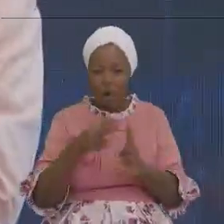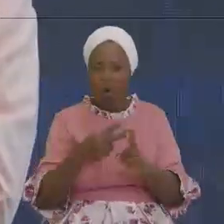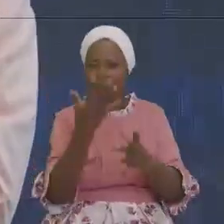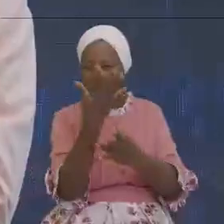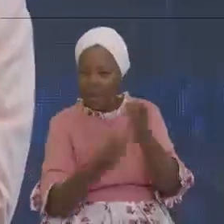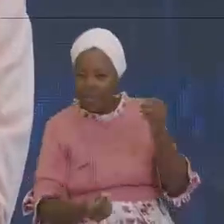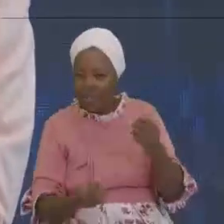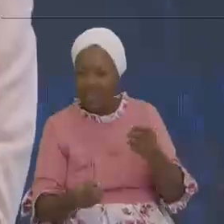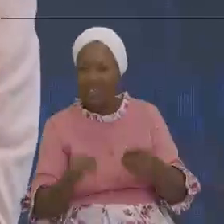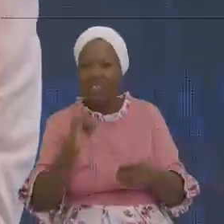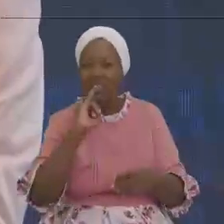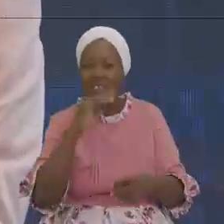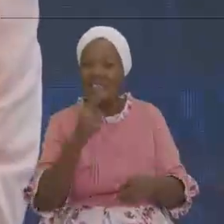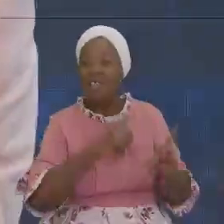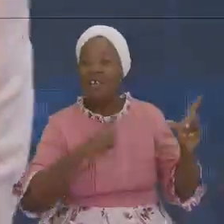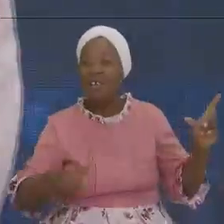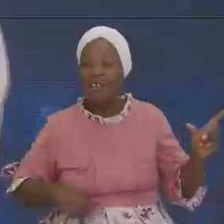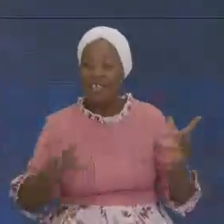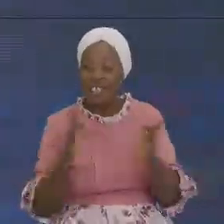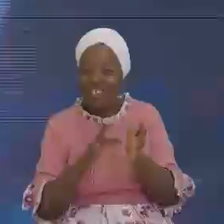is the Lord Jesus Christ.